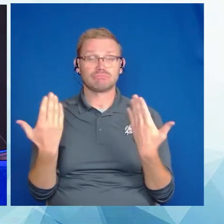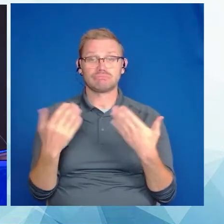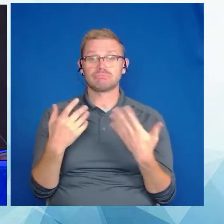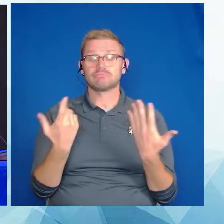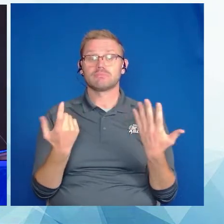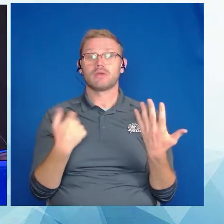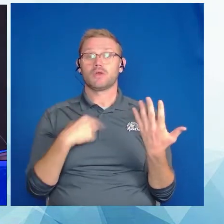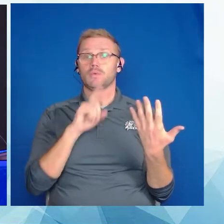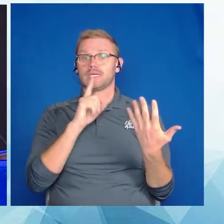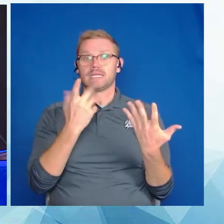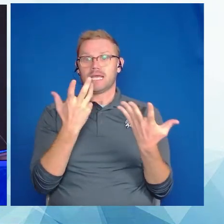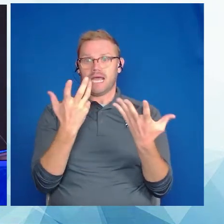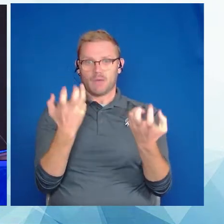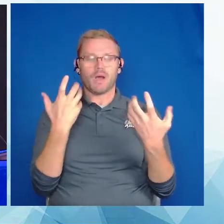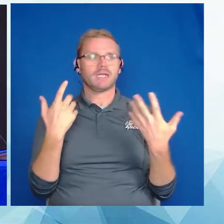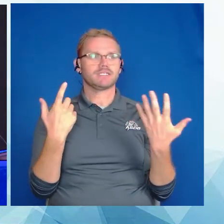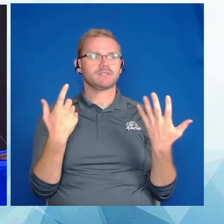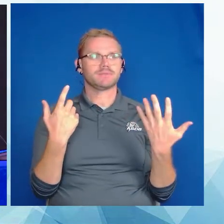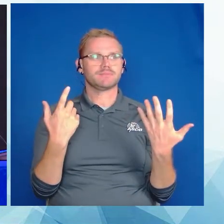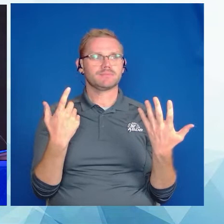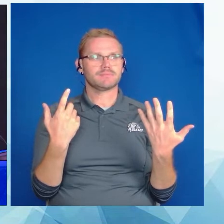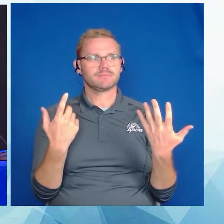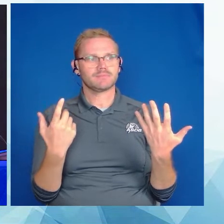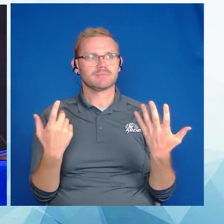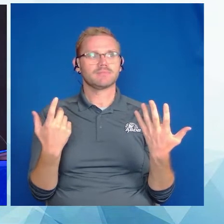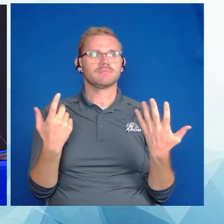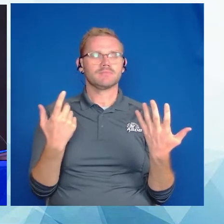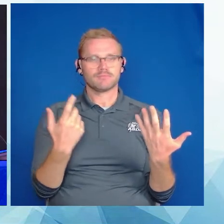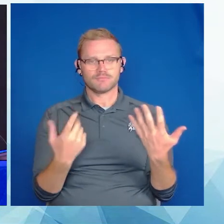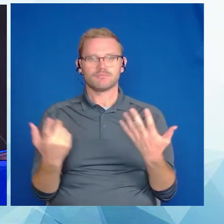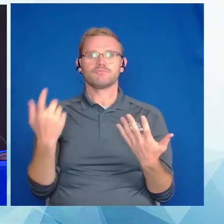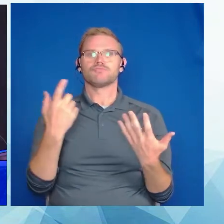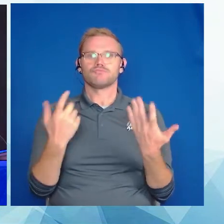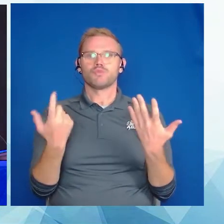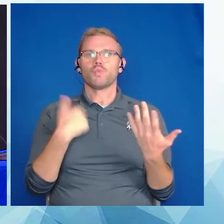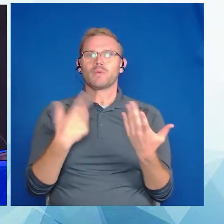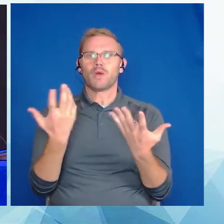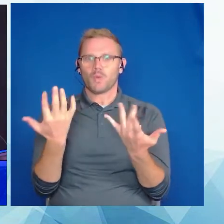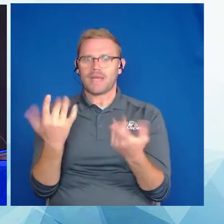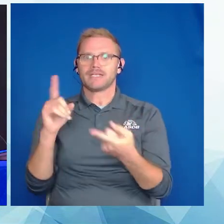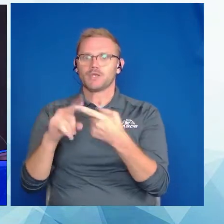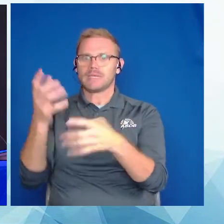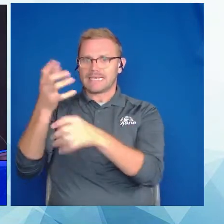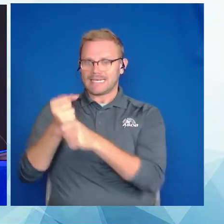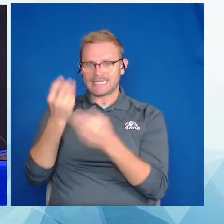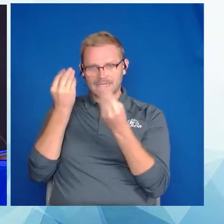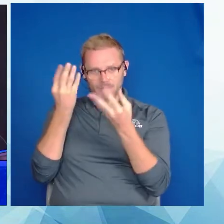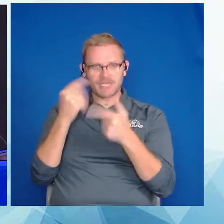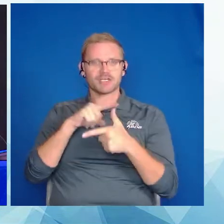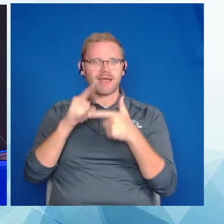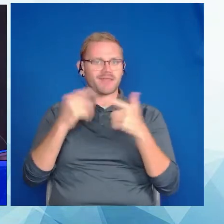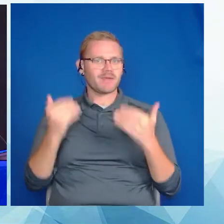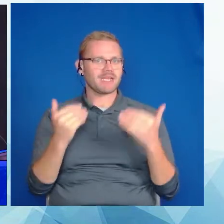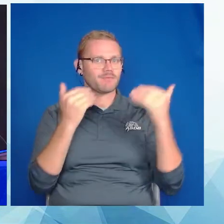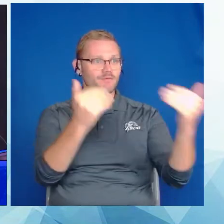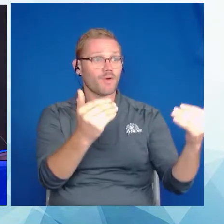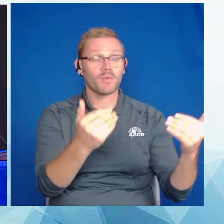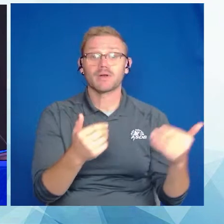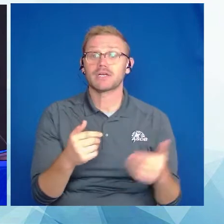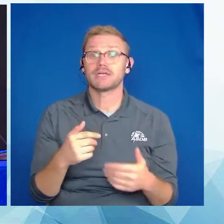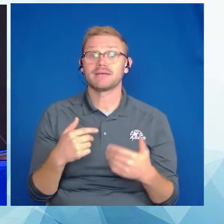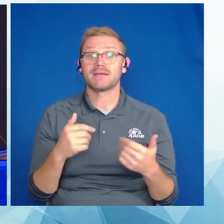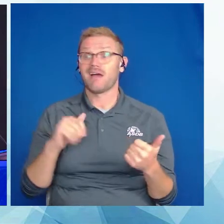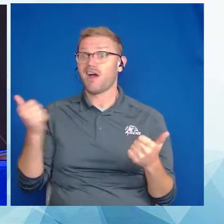that I kind of just would like to sort of be there until we receive the information and can move forward. Anybody else have